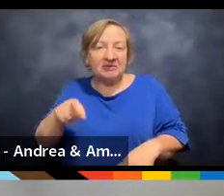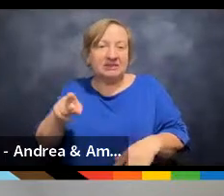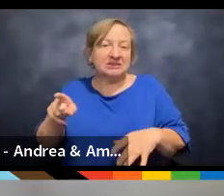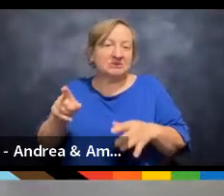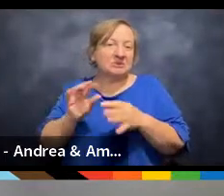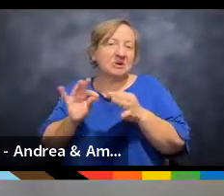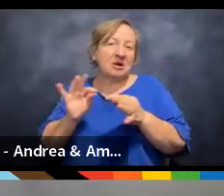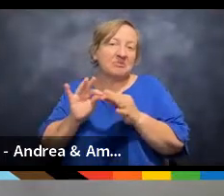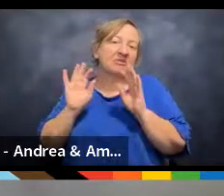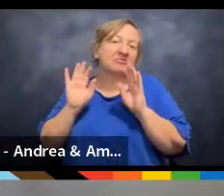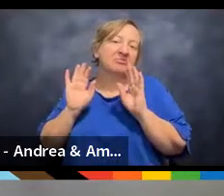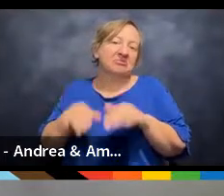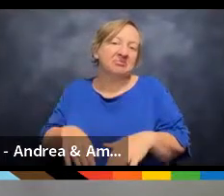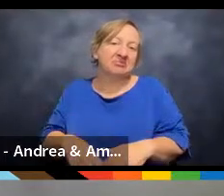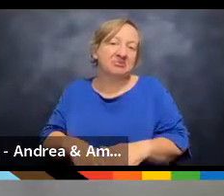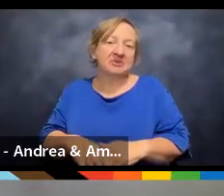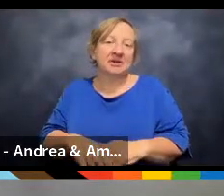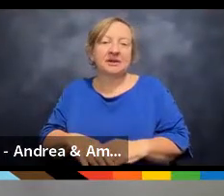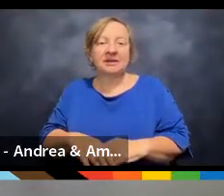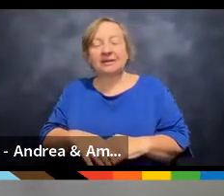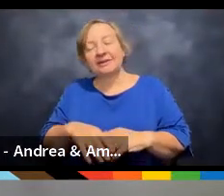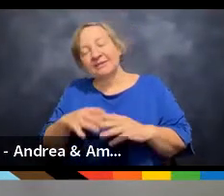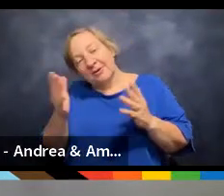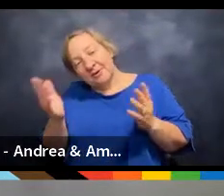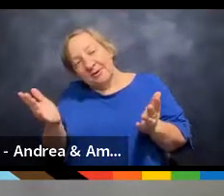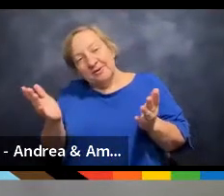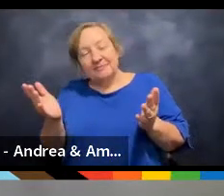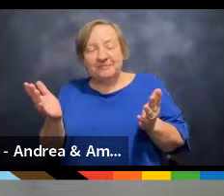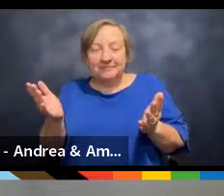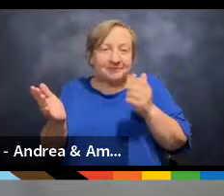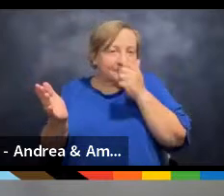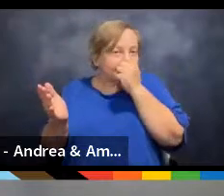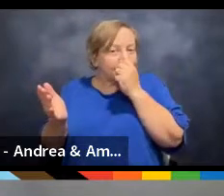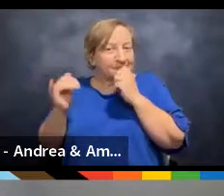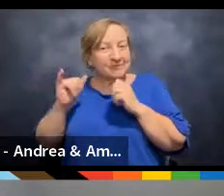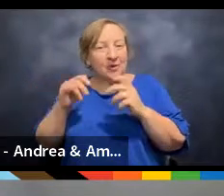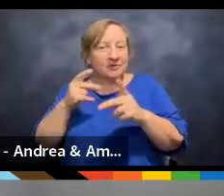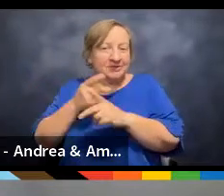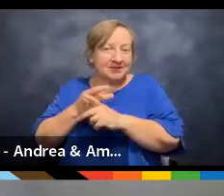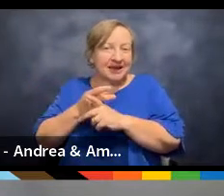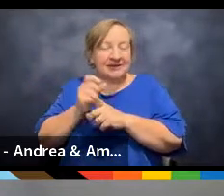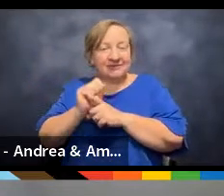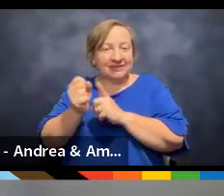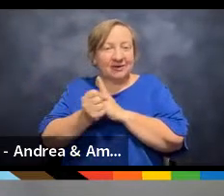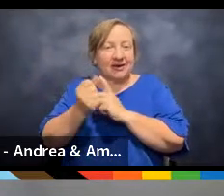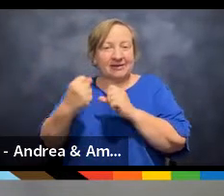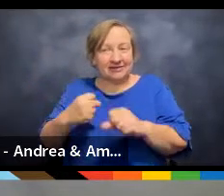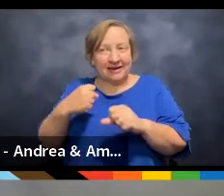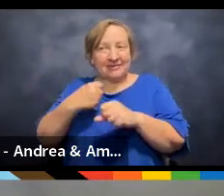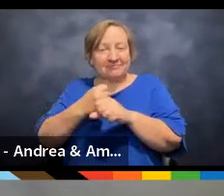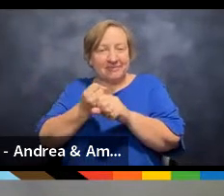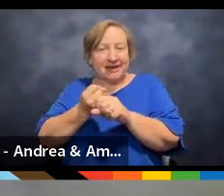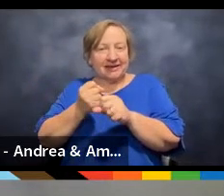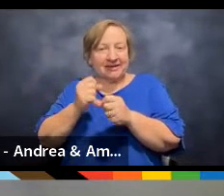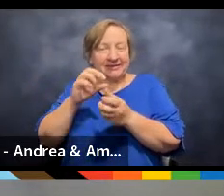comment. And so those type of things can skew